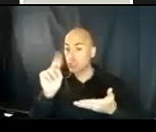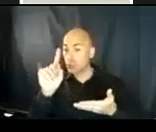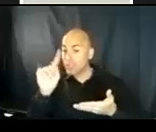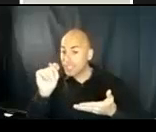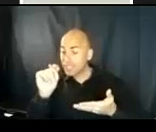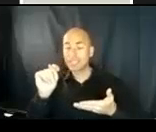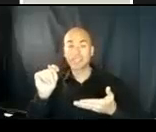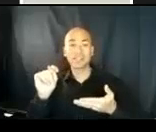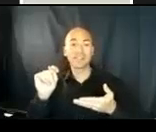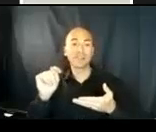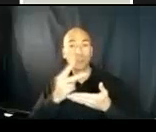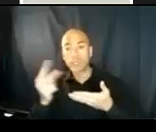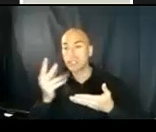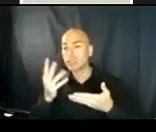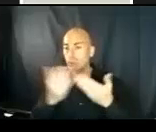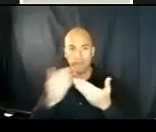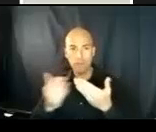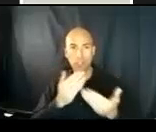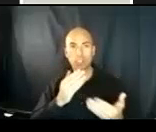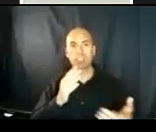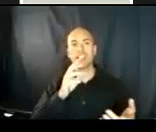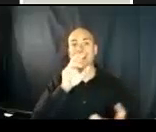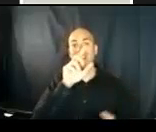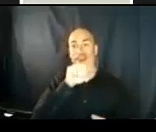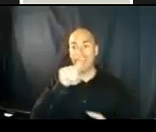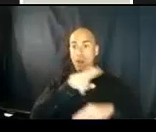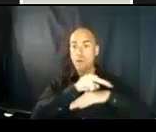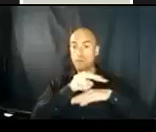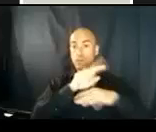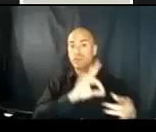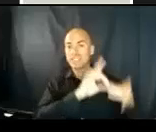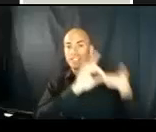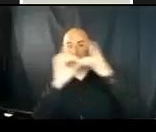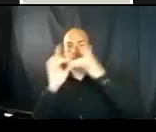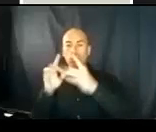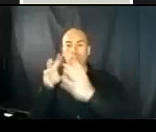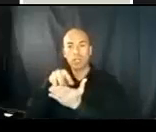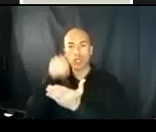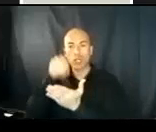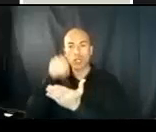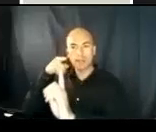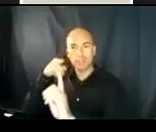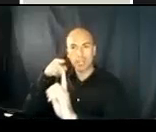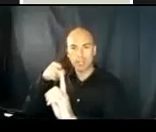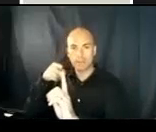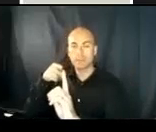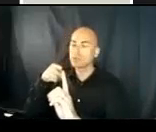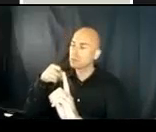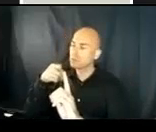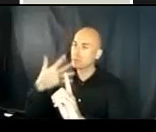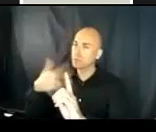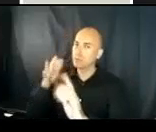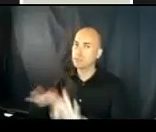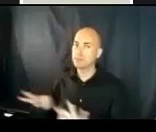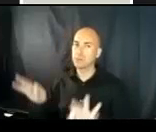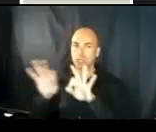she tied that to the learning objectives. Super important to reinforce those learning goals and your learning